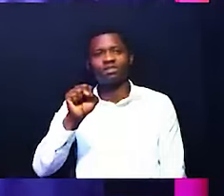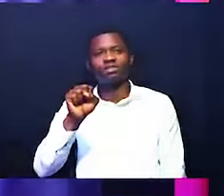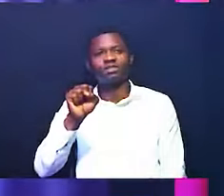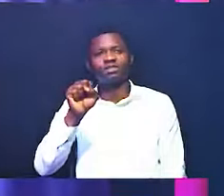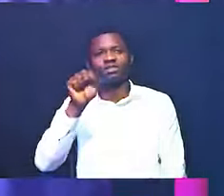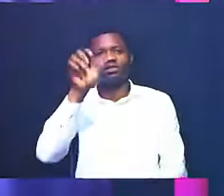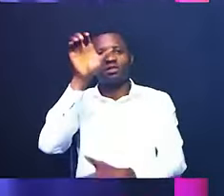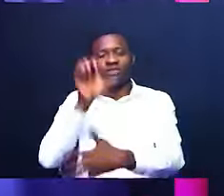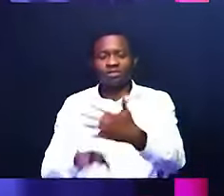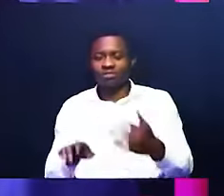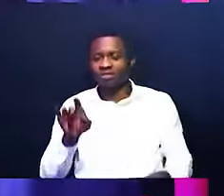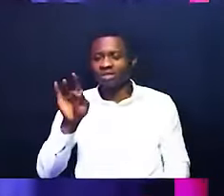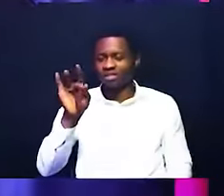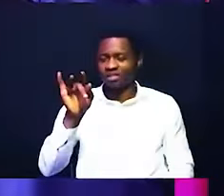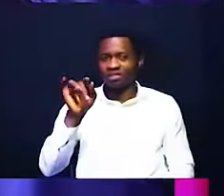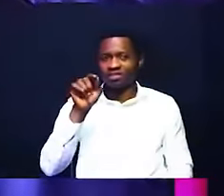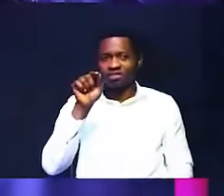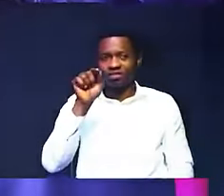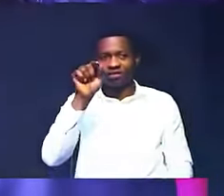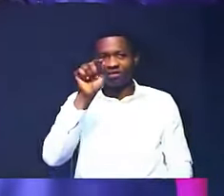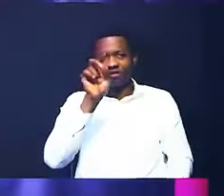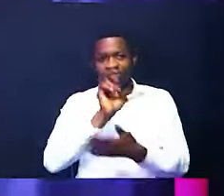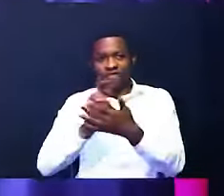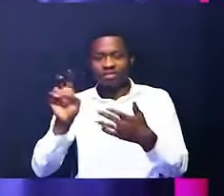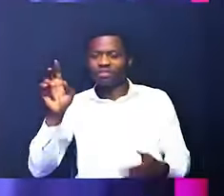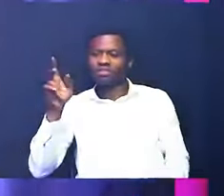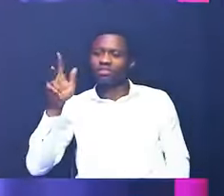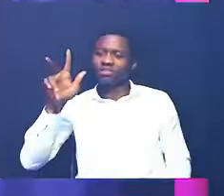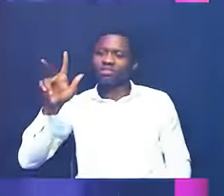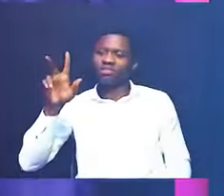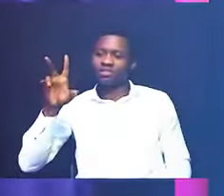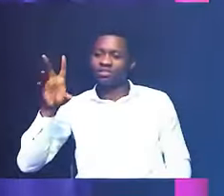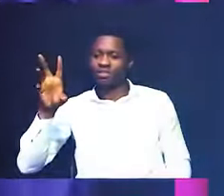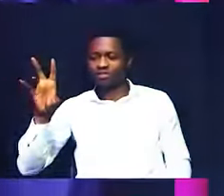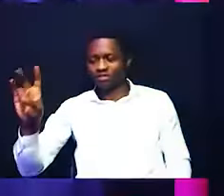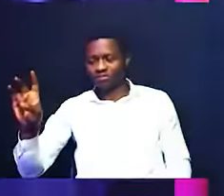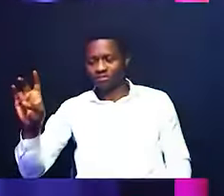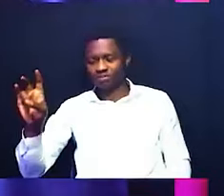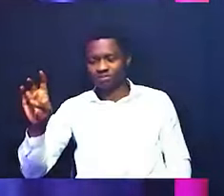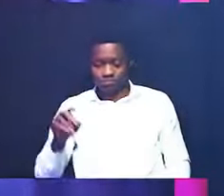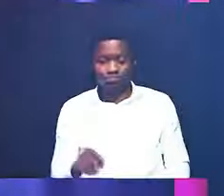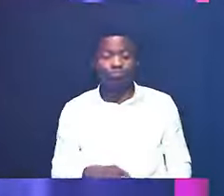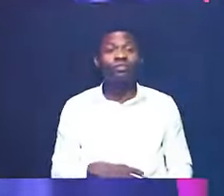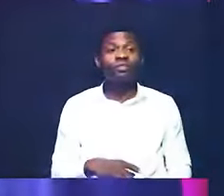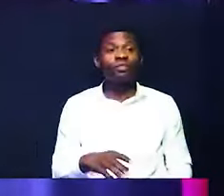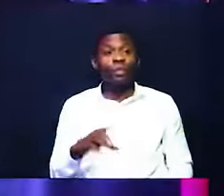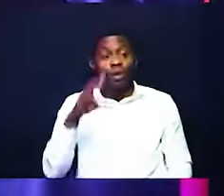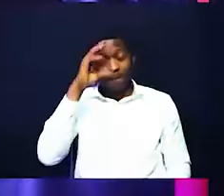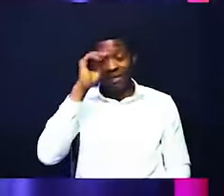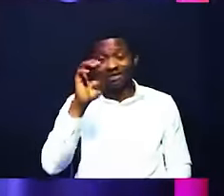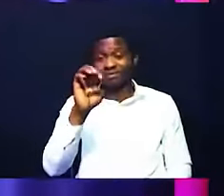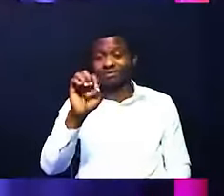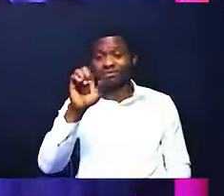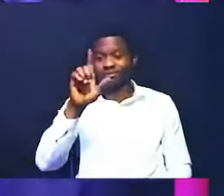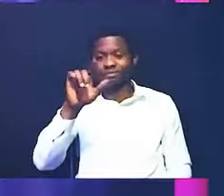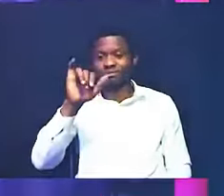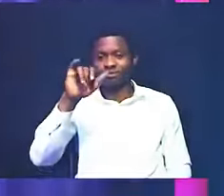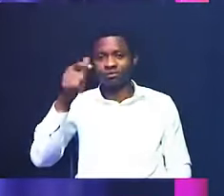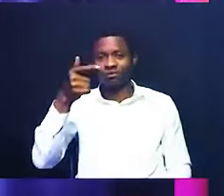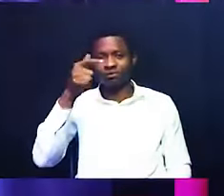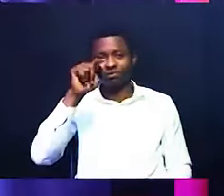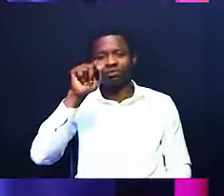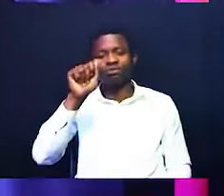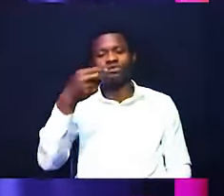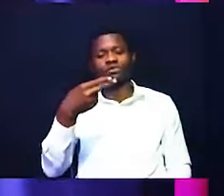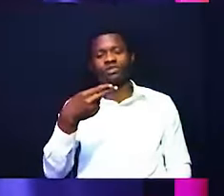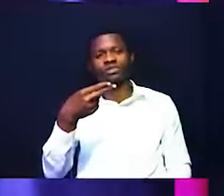is the great Elijah. Afa mum yentie Elia difo kasiye. Trying to reverse the whole condition, what seems to